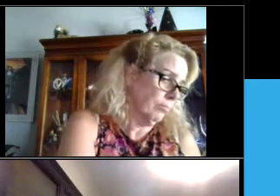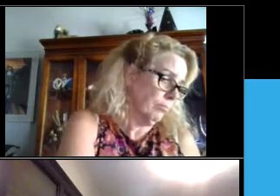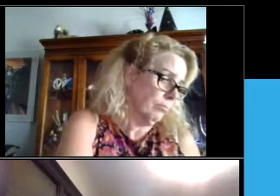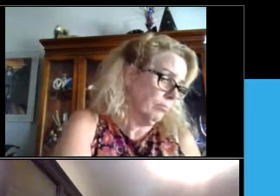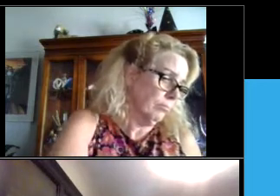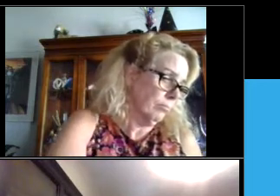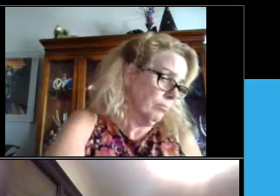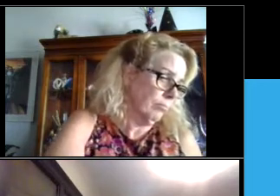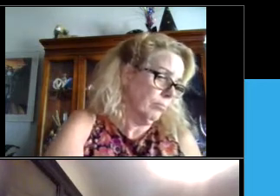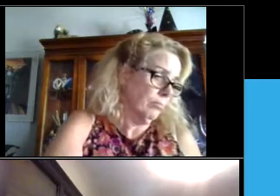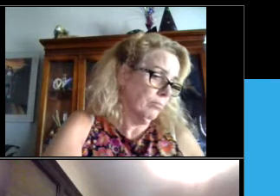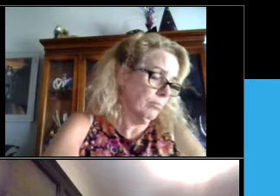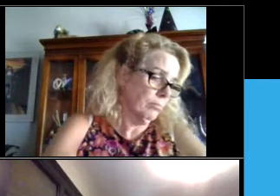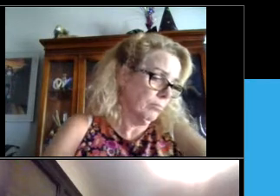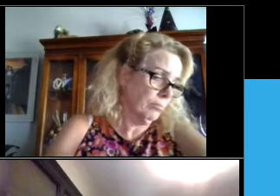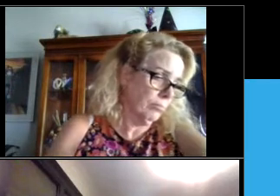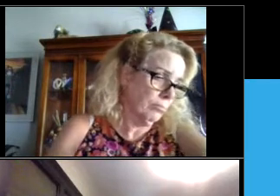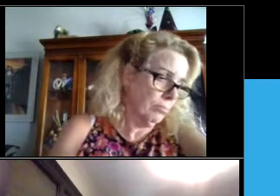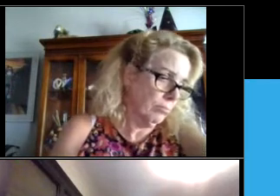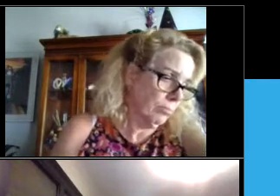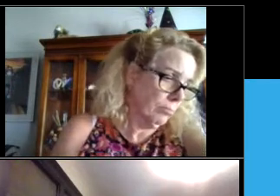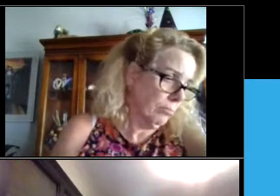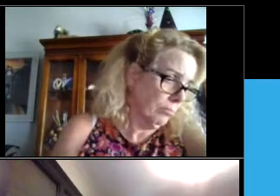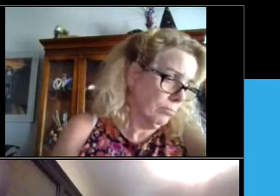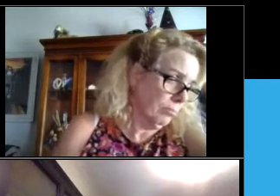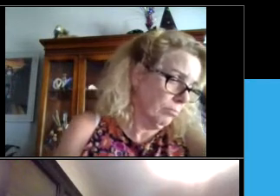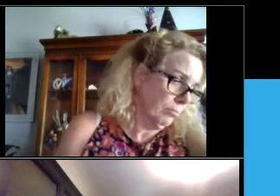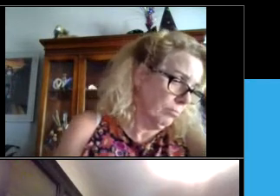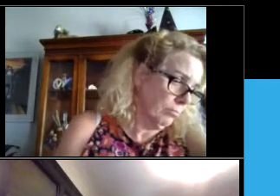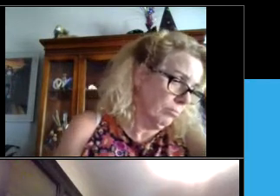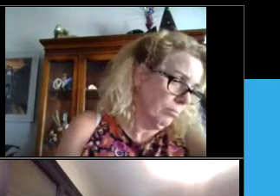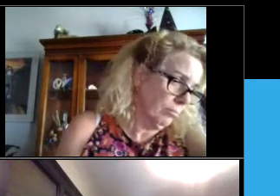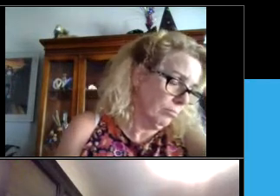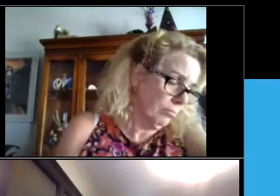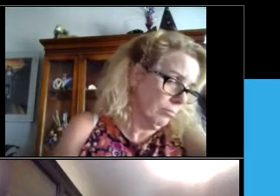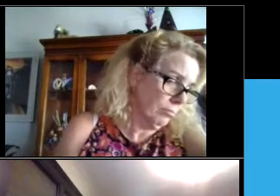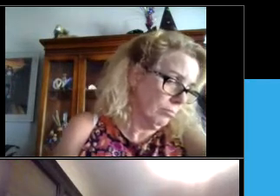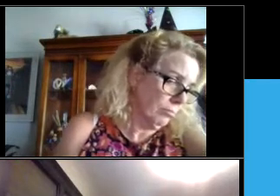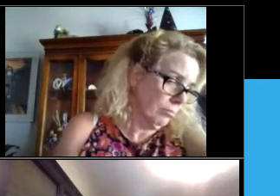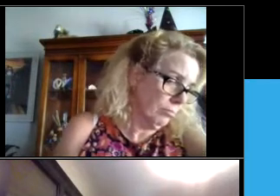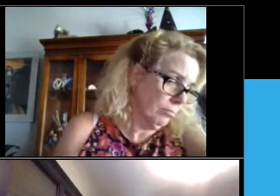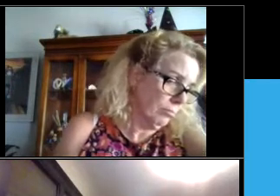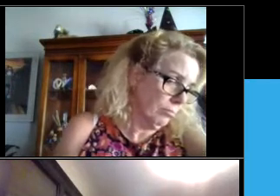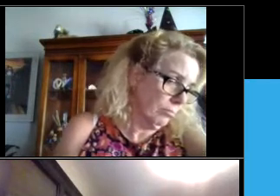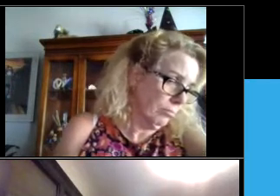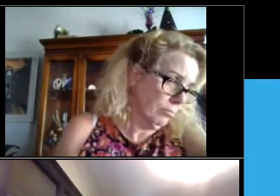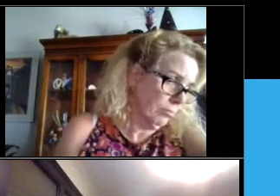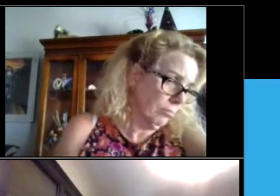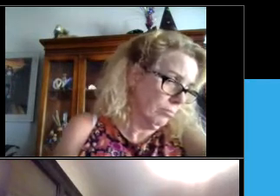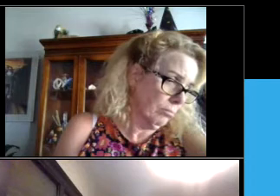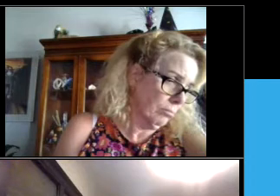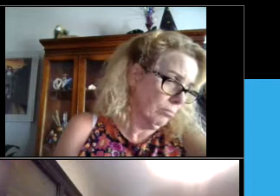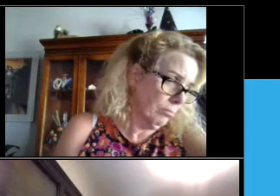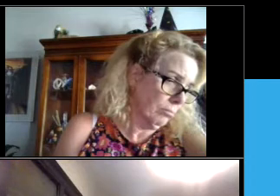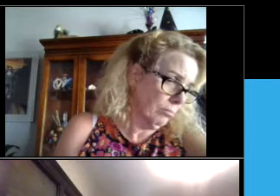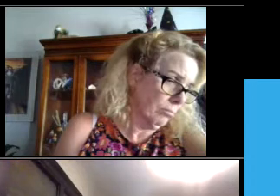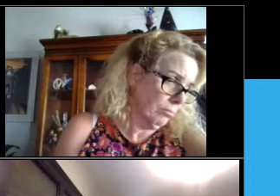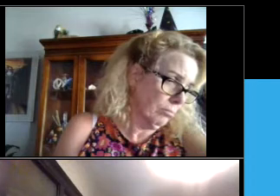to assure Jeannie we will not have a quorum of commissioners at these, or I'll do my best to make sure we don't have a quorum of commissioners at